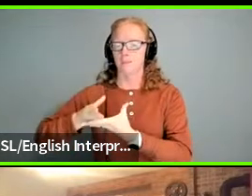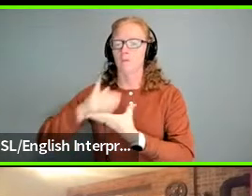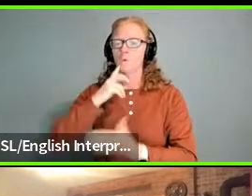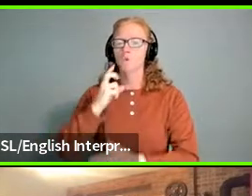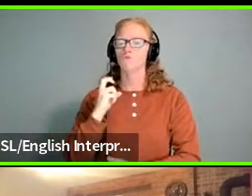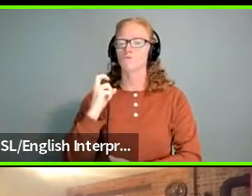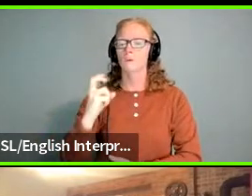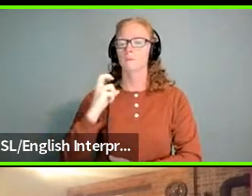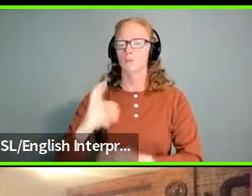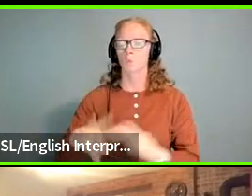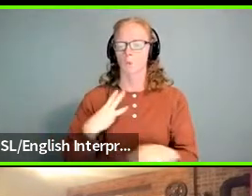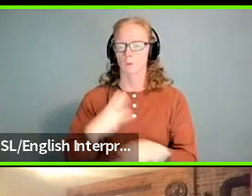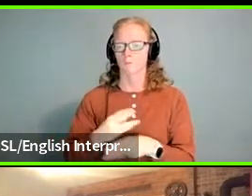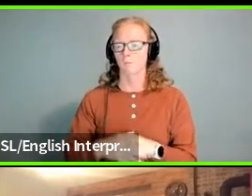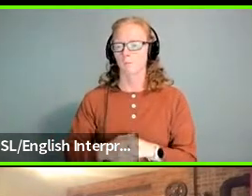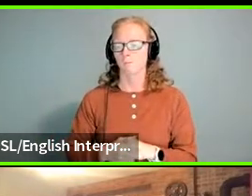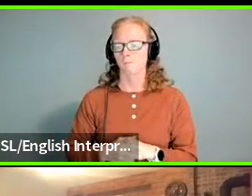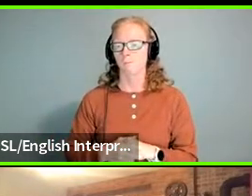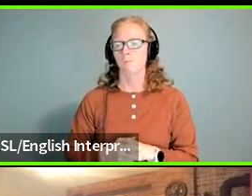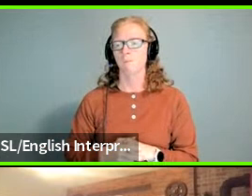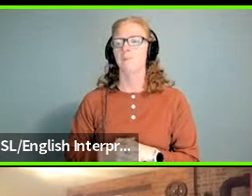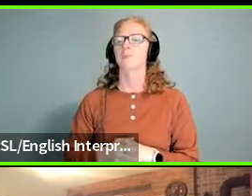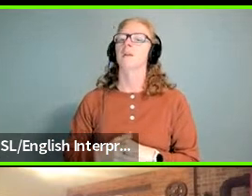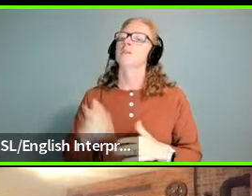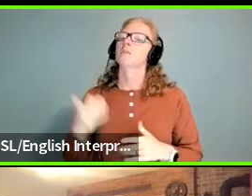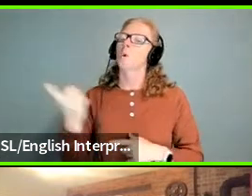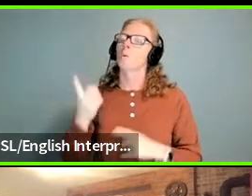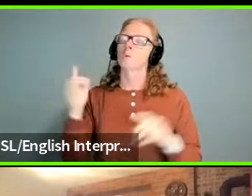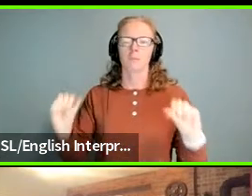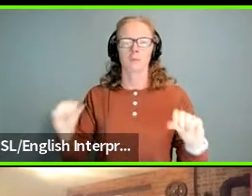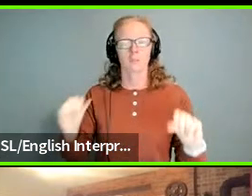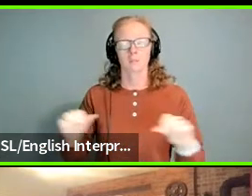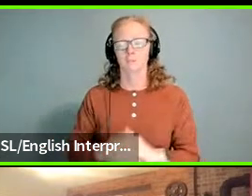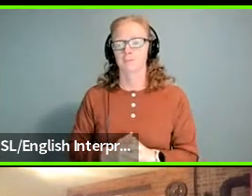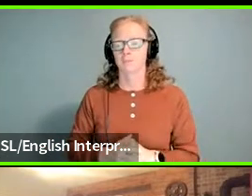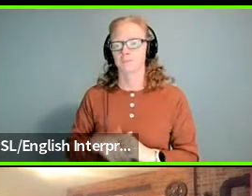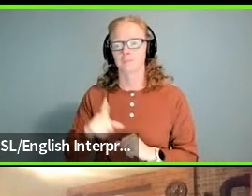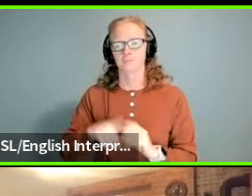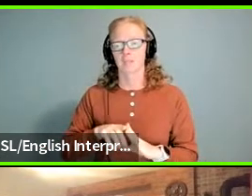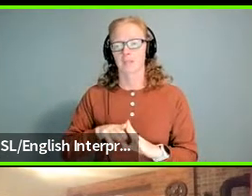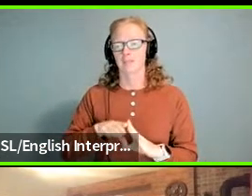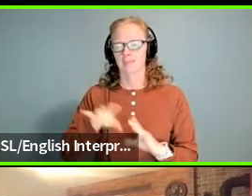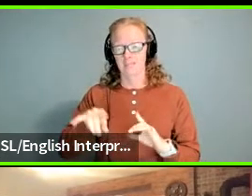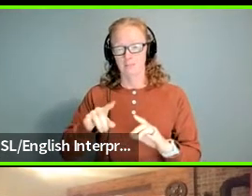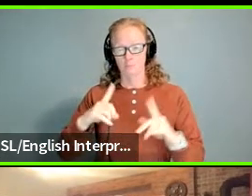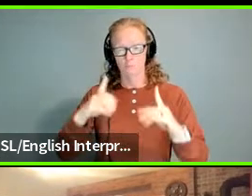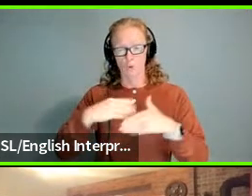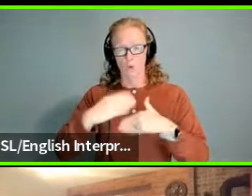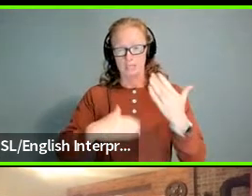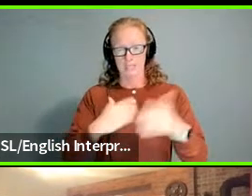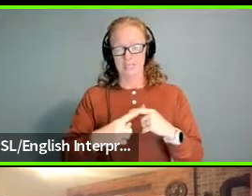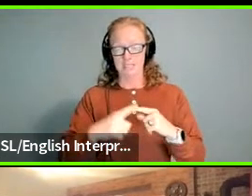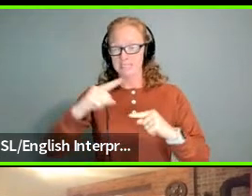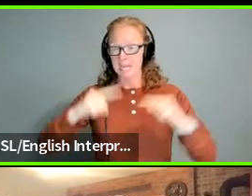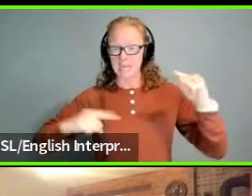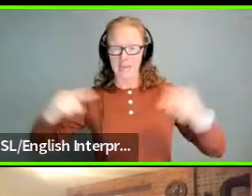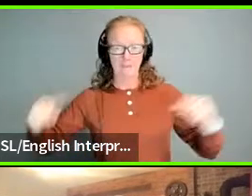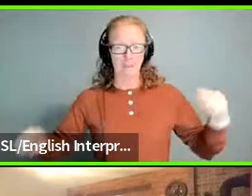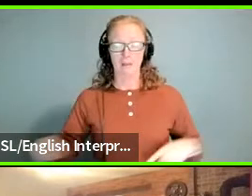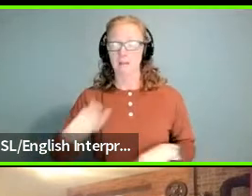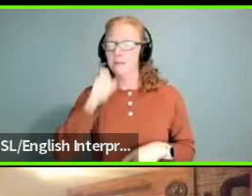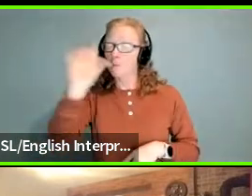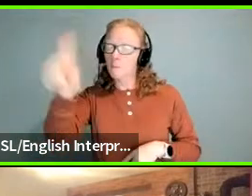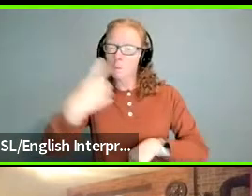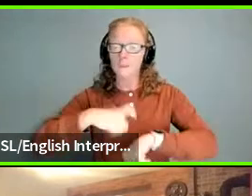world. But that's always a possibility. This is a dynamic process that we're doing. This is not the only time we're